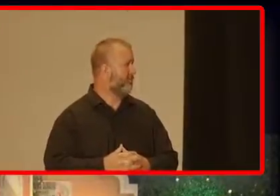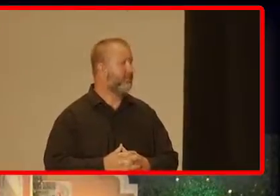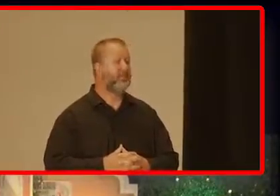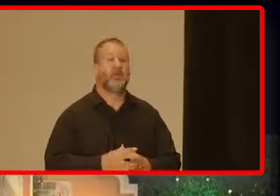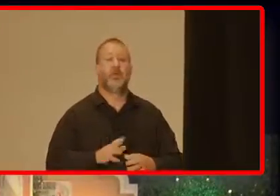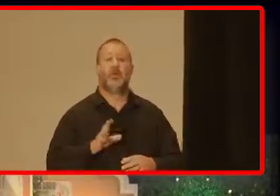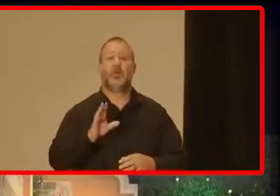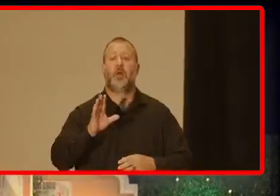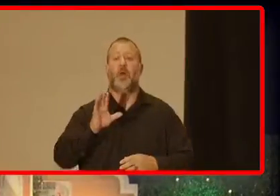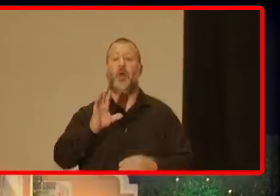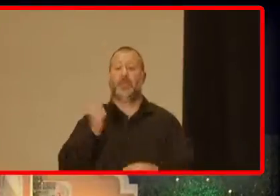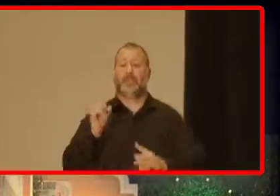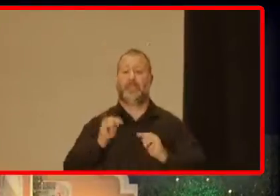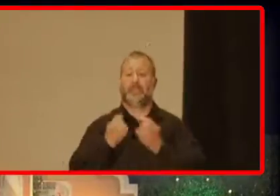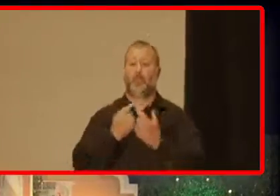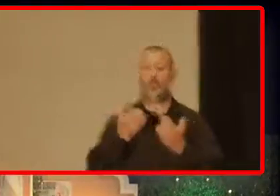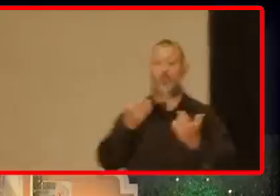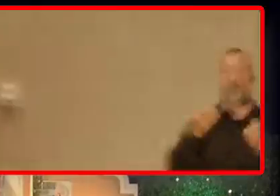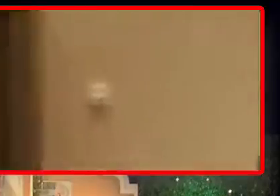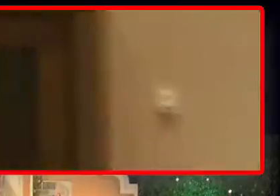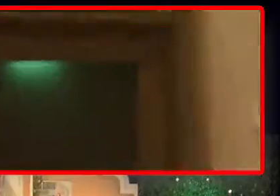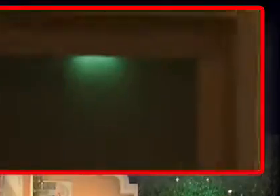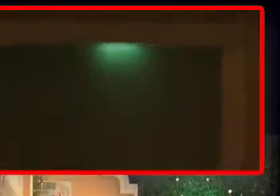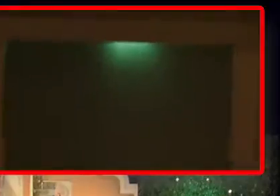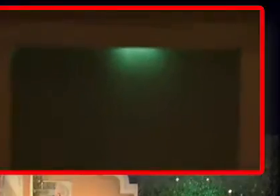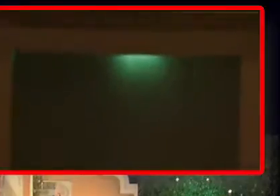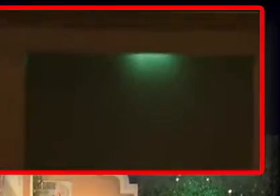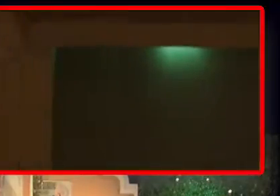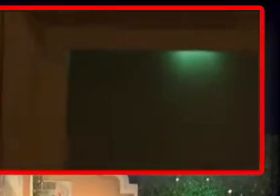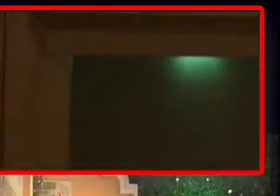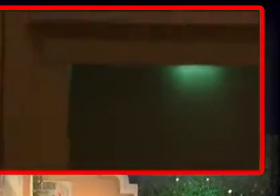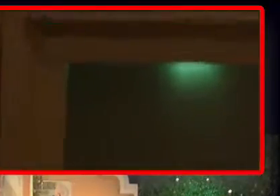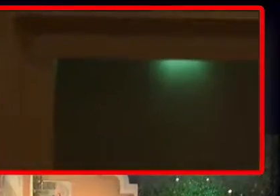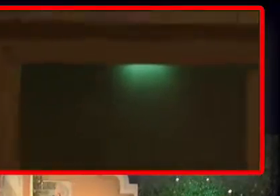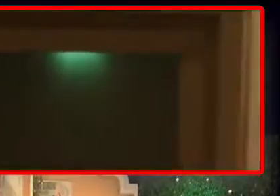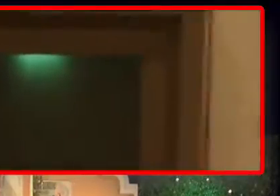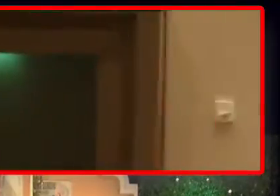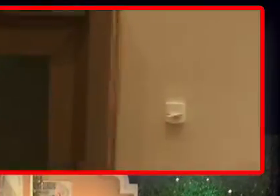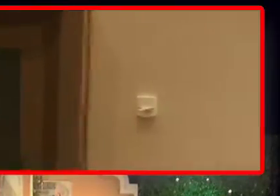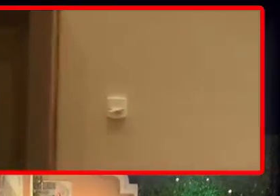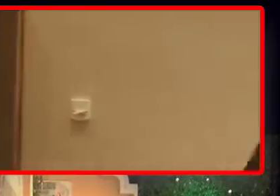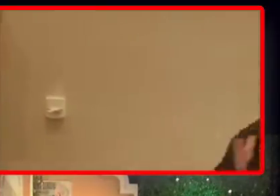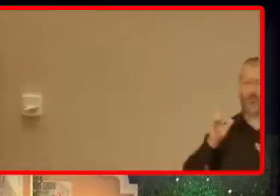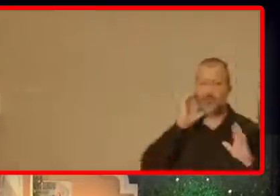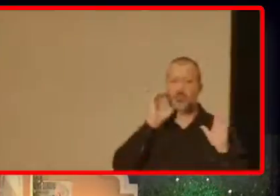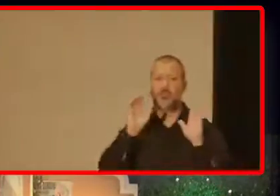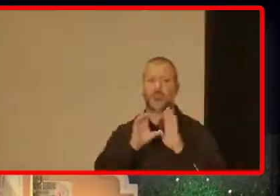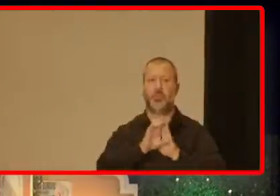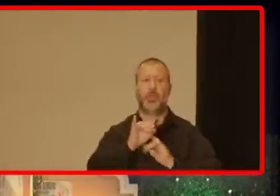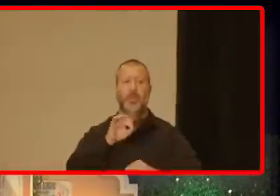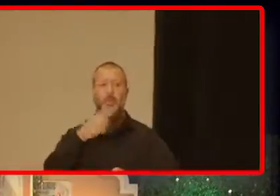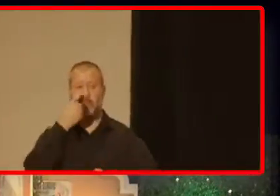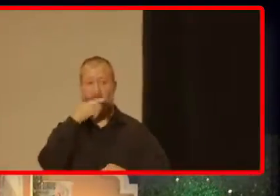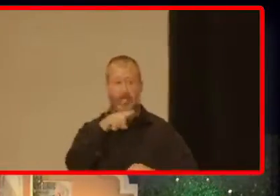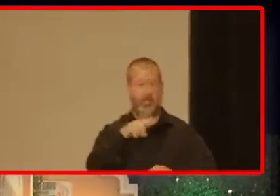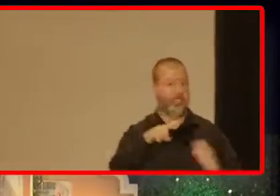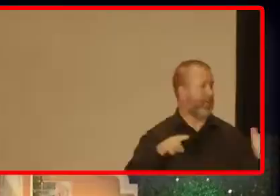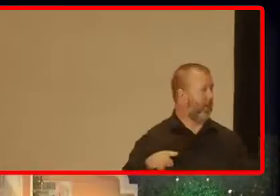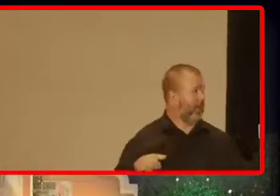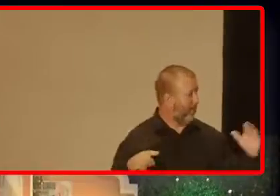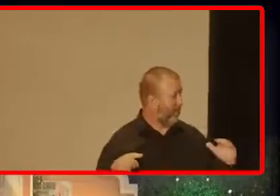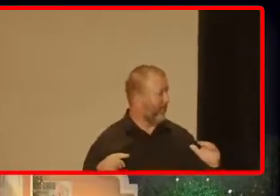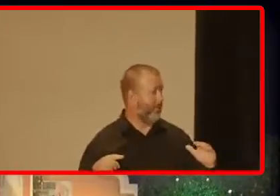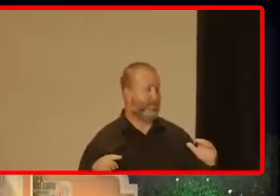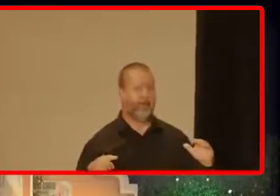Speaking of the rest of the team, I'd like them to get up here so later when the governor comes here, we'll be all prepared for pictures. So if you all could come up in this area,